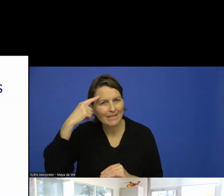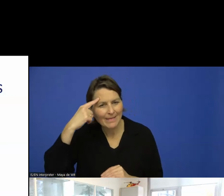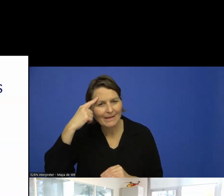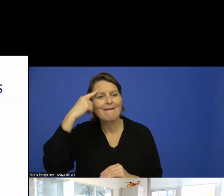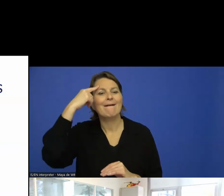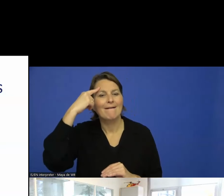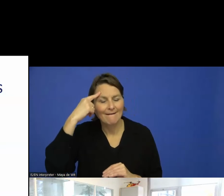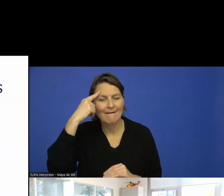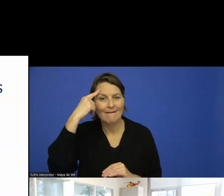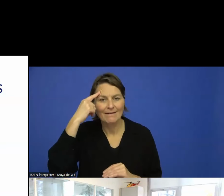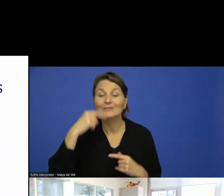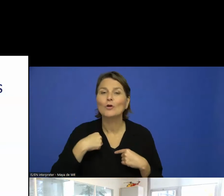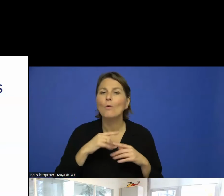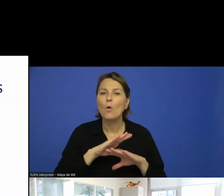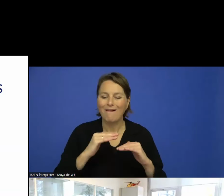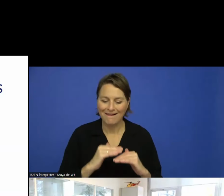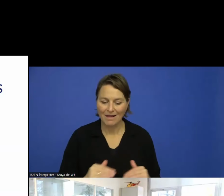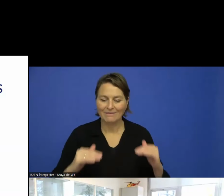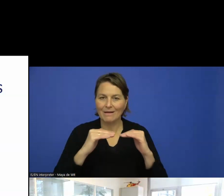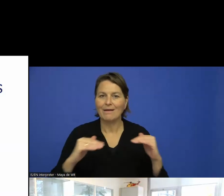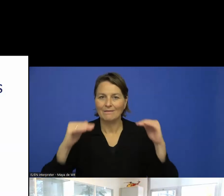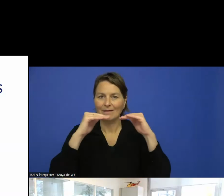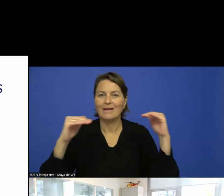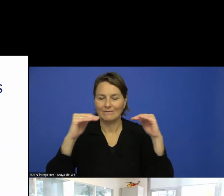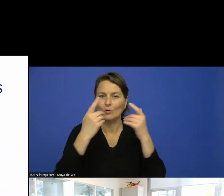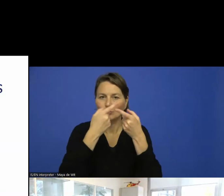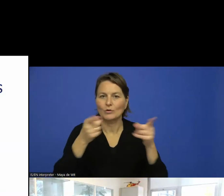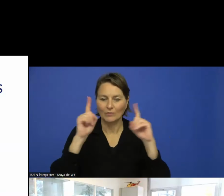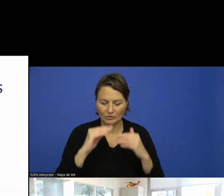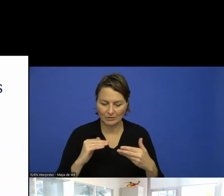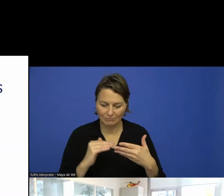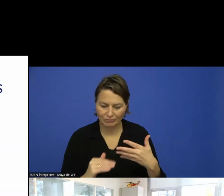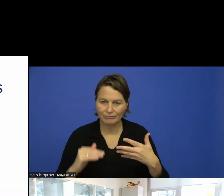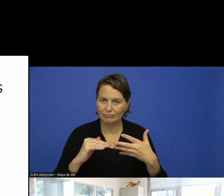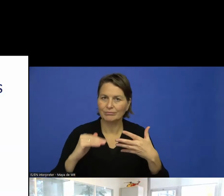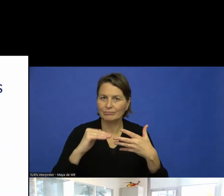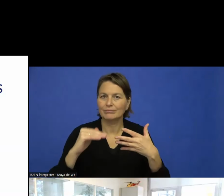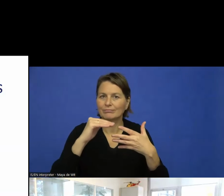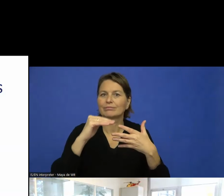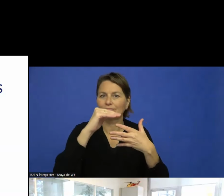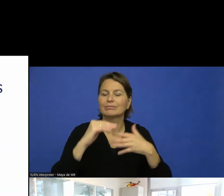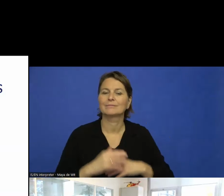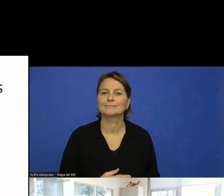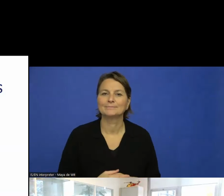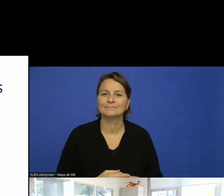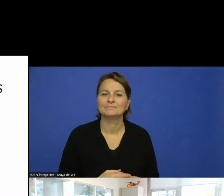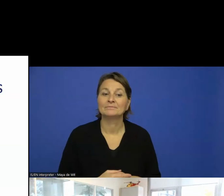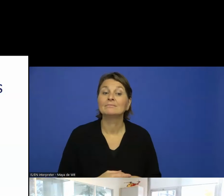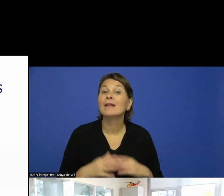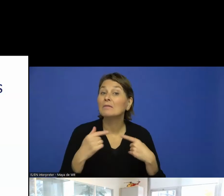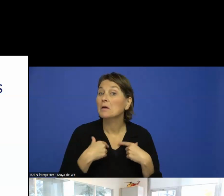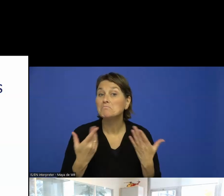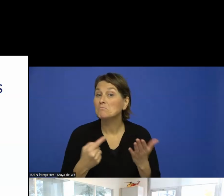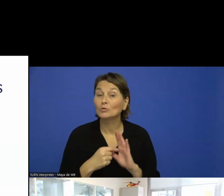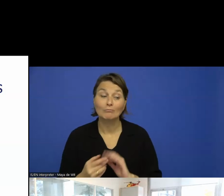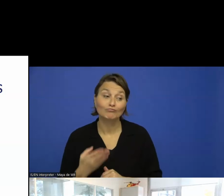and undergraduate level, as well as schools in the UK. Also taking it into hospitals and